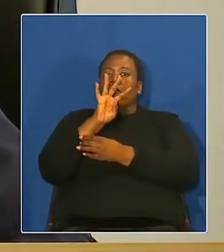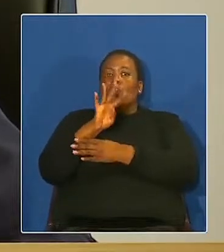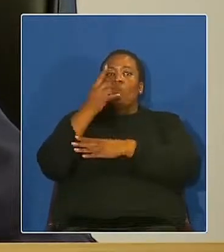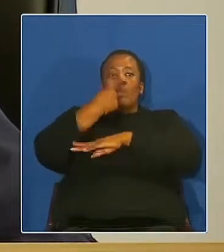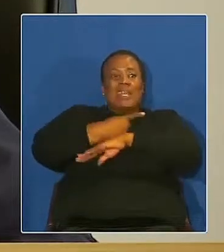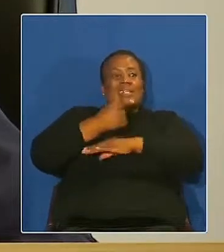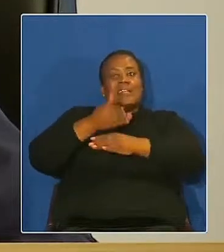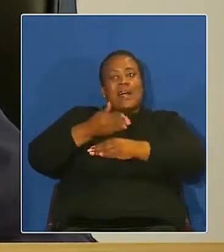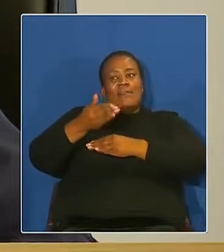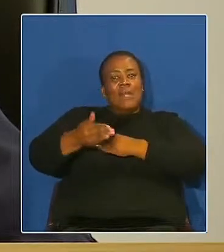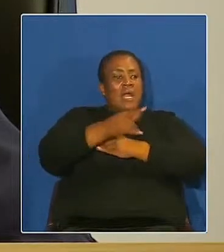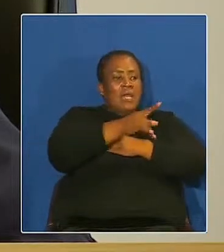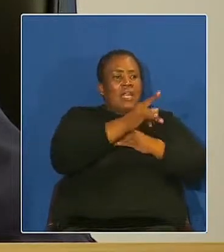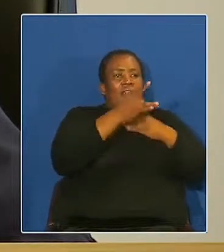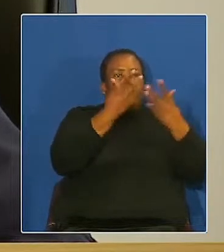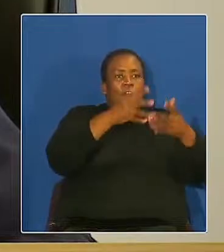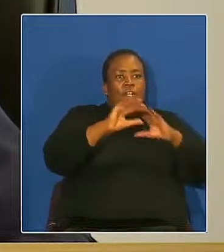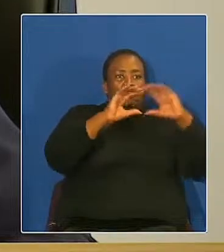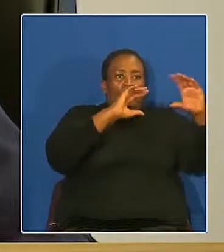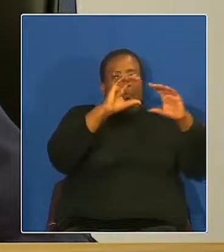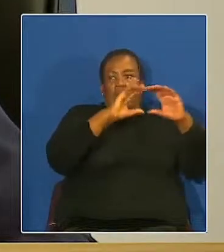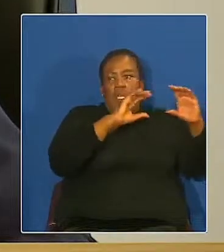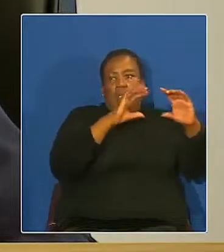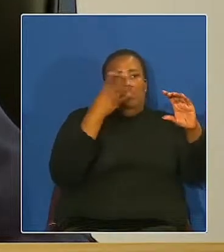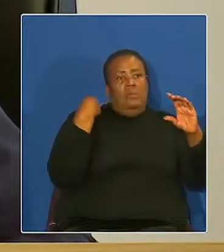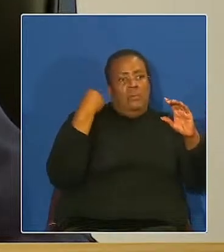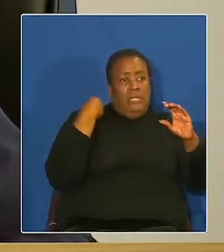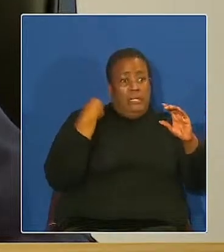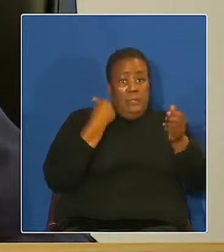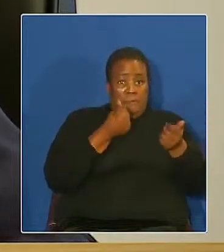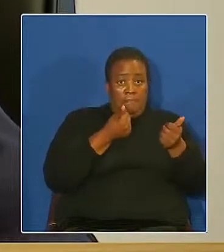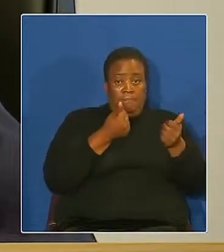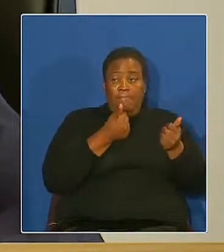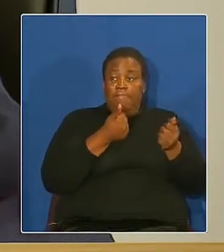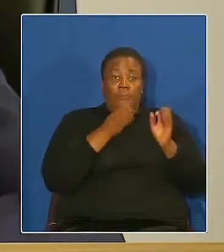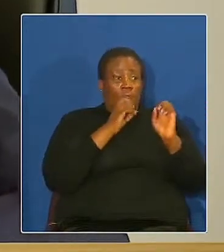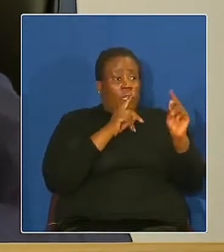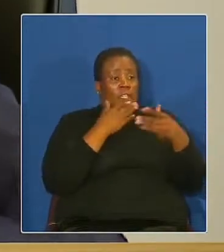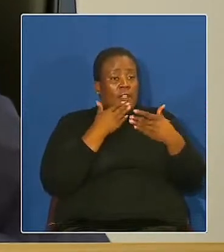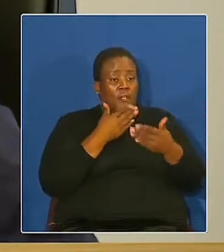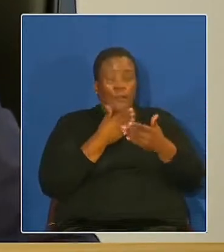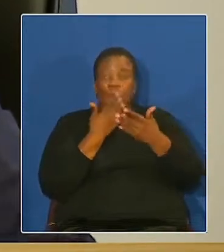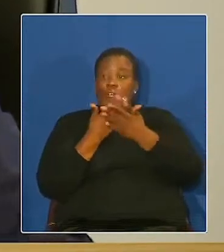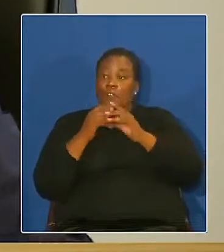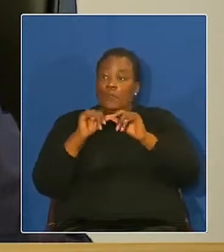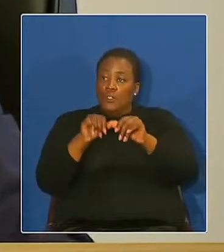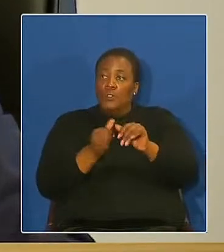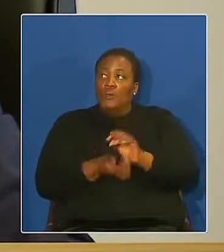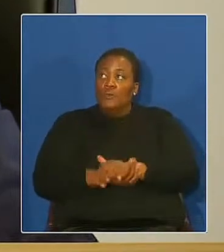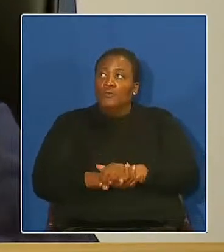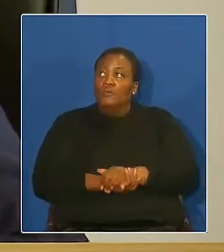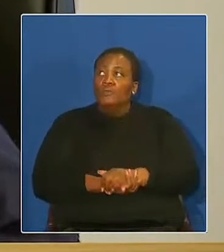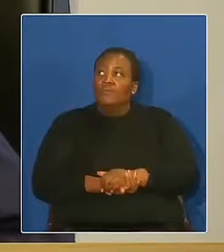the communication. Thank you. You can now go to the body of the text.